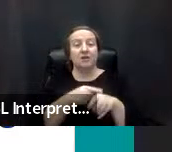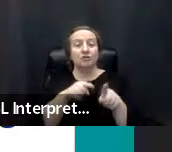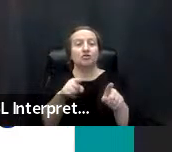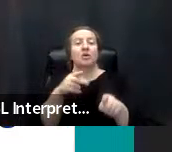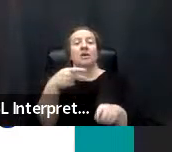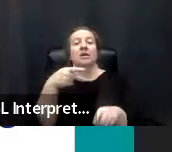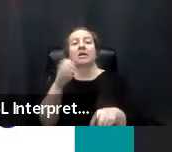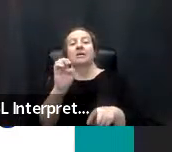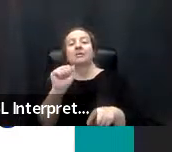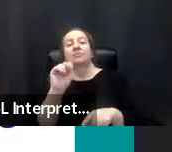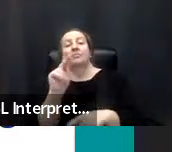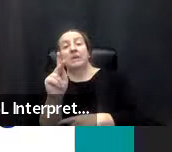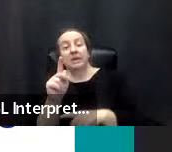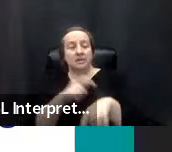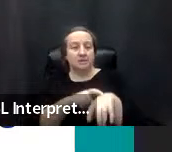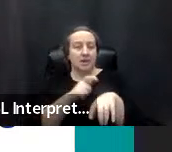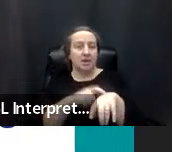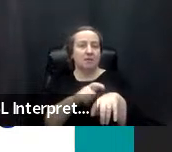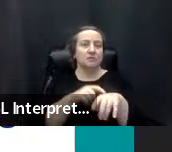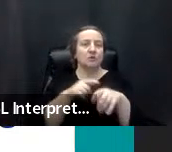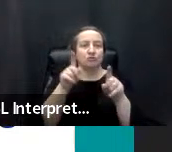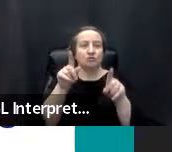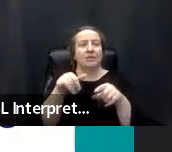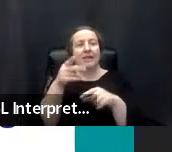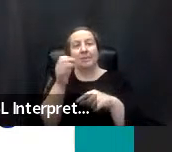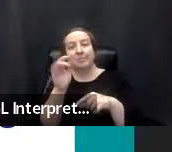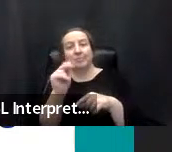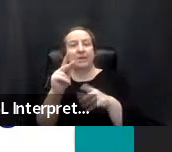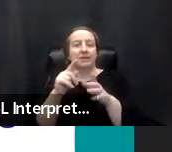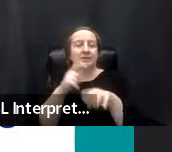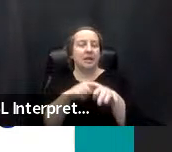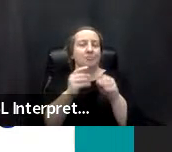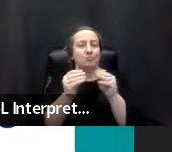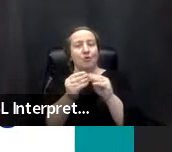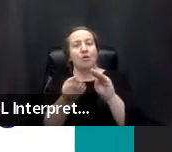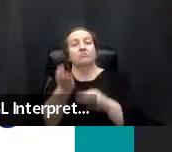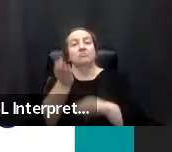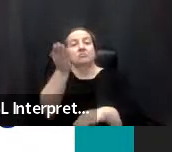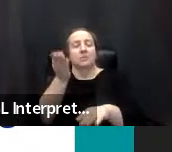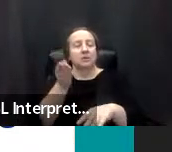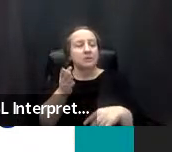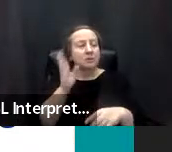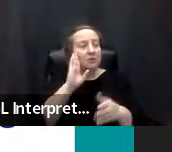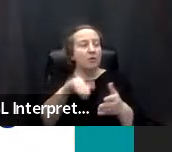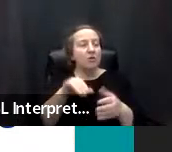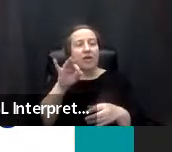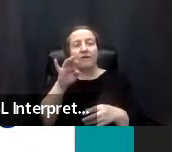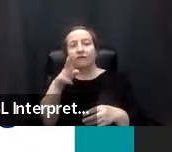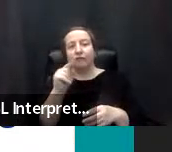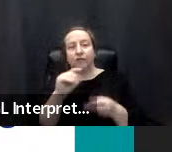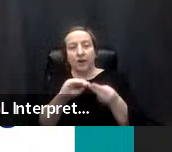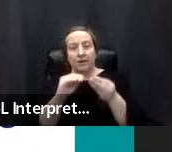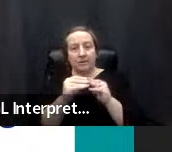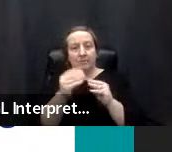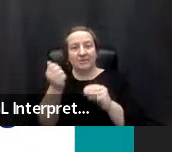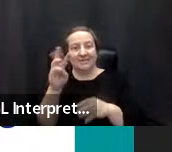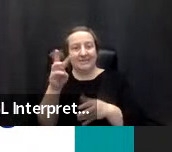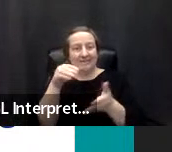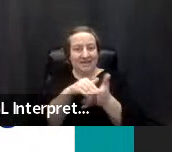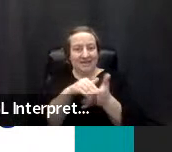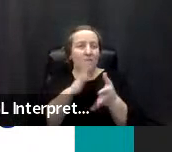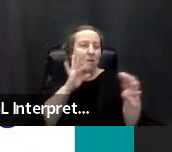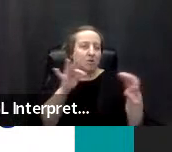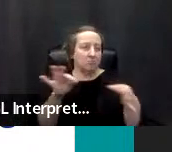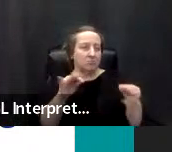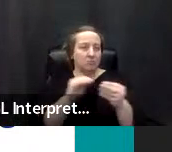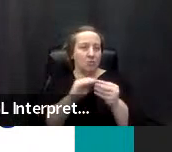periods. So during the peak period, that share would be a little higher. Also, please notice that the freight numbers there, about 16,000. I'll explain that a little bit more later